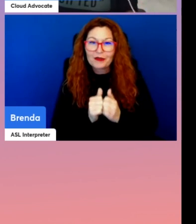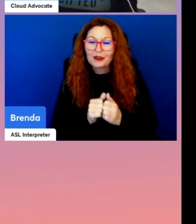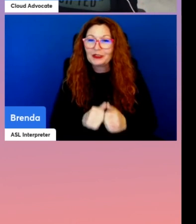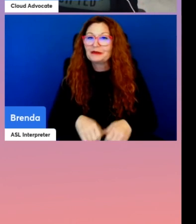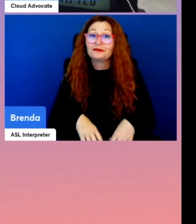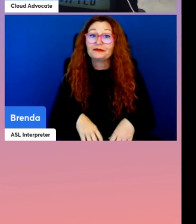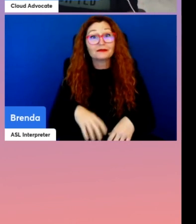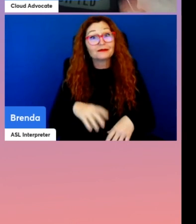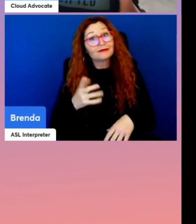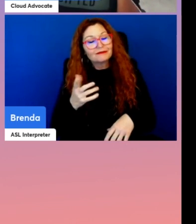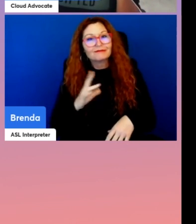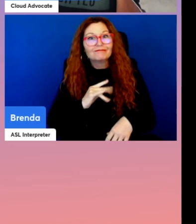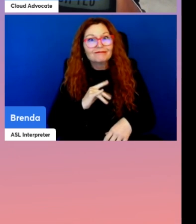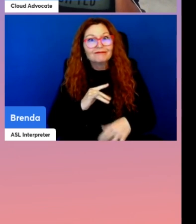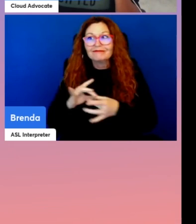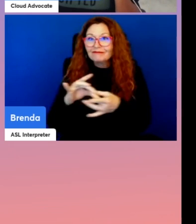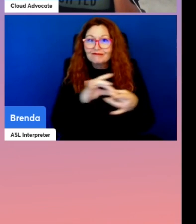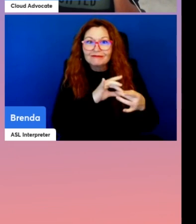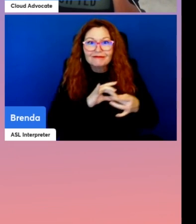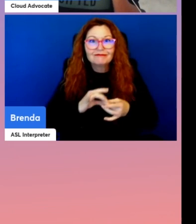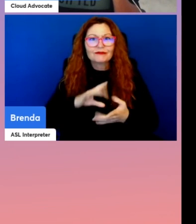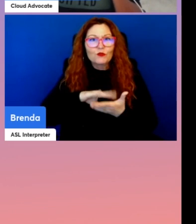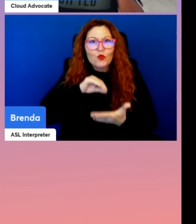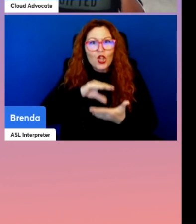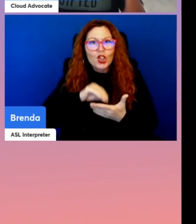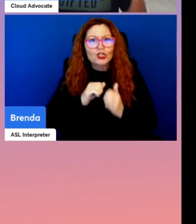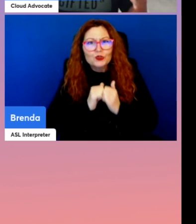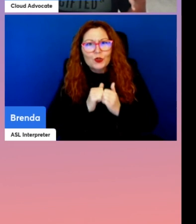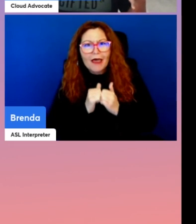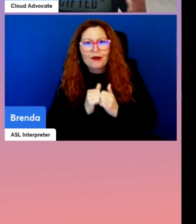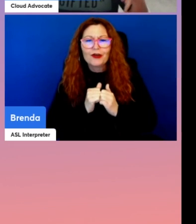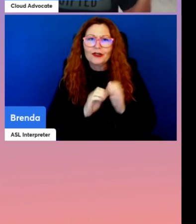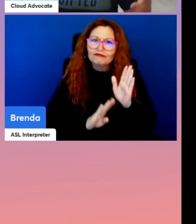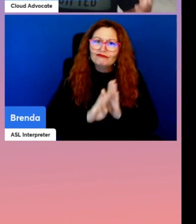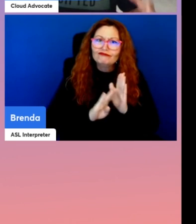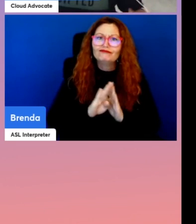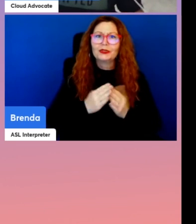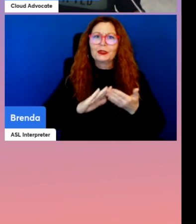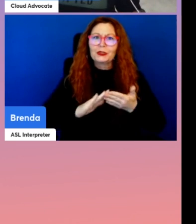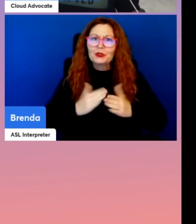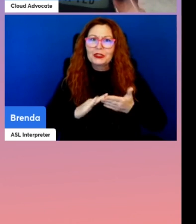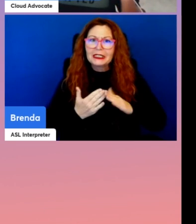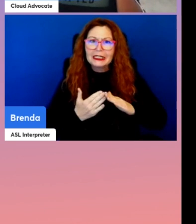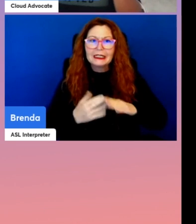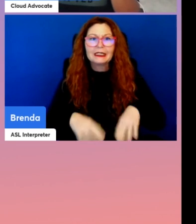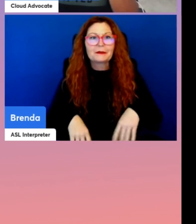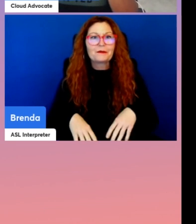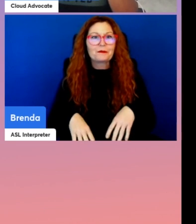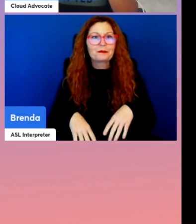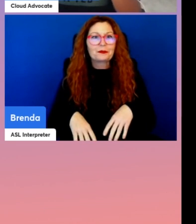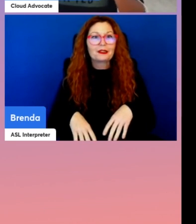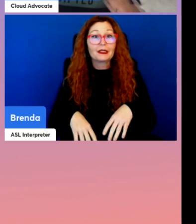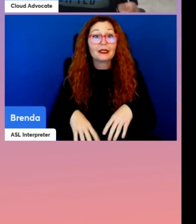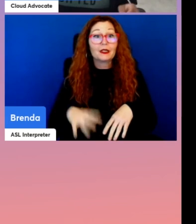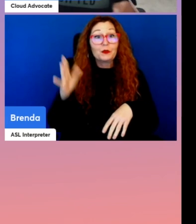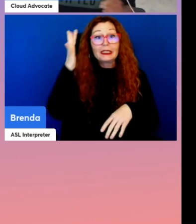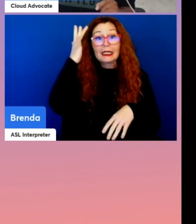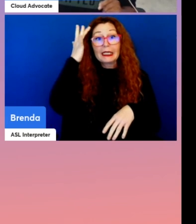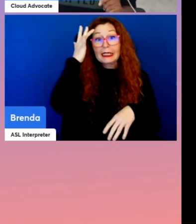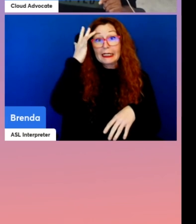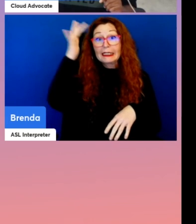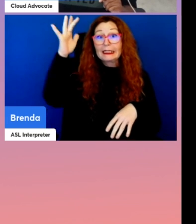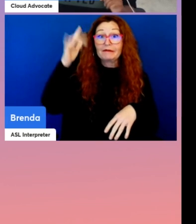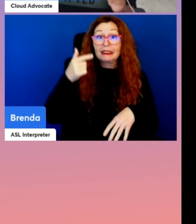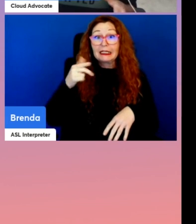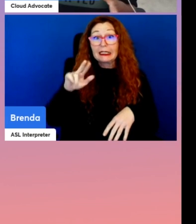build community, because with the Gifted Lane, Gifted Guild, yes, I have a fan name, a fandom name